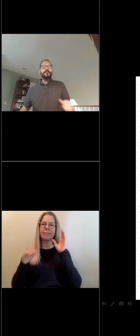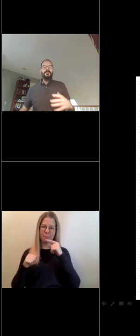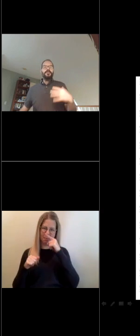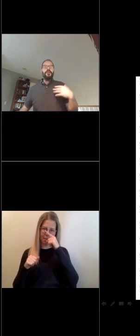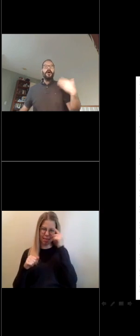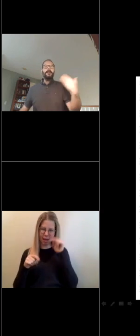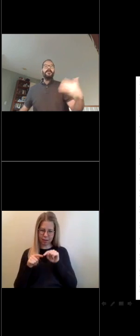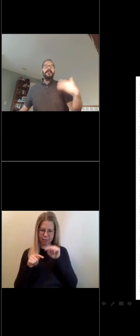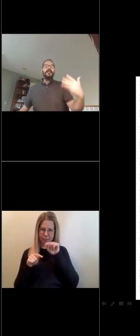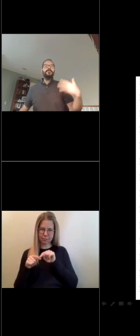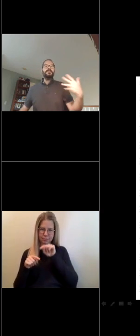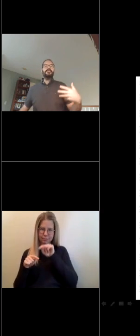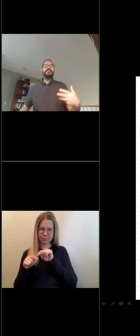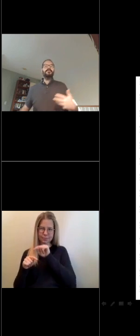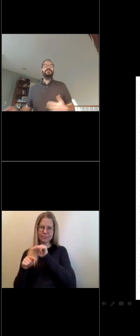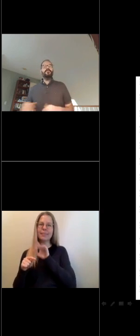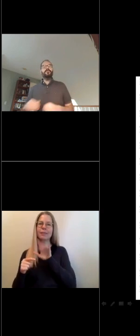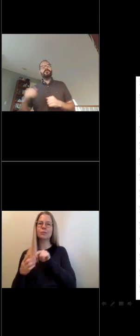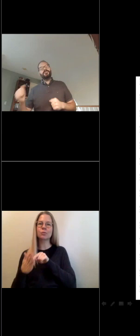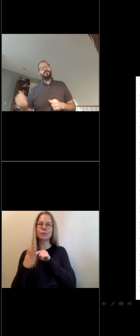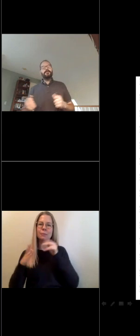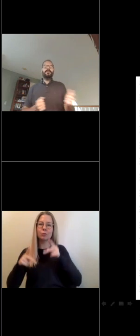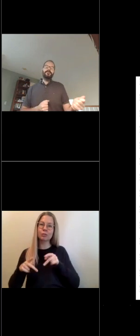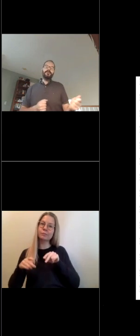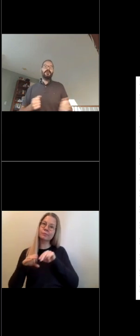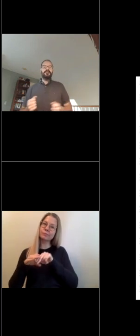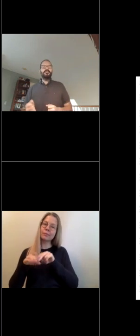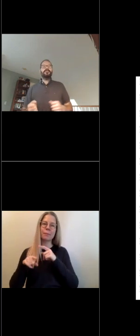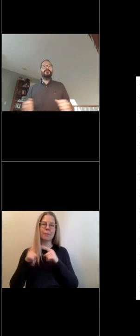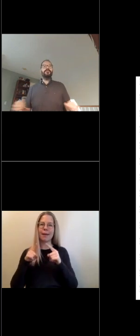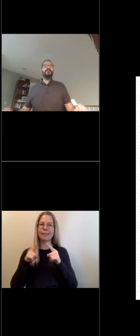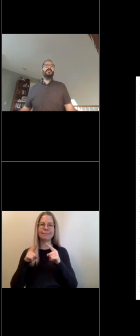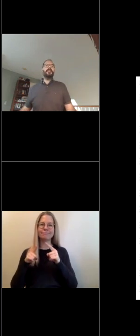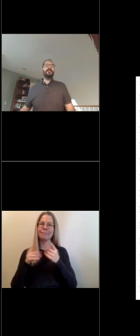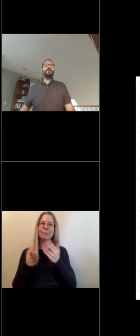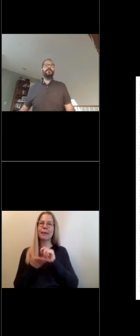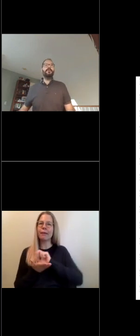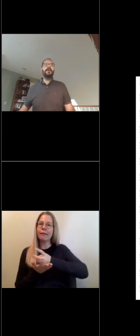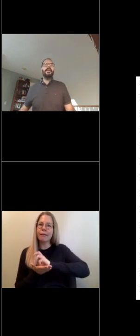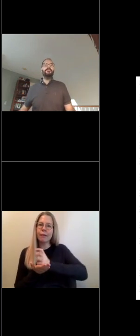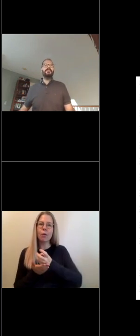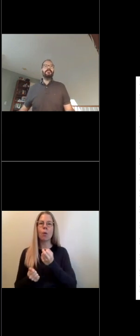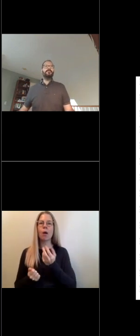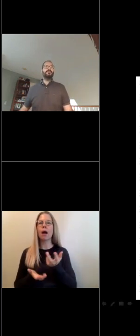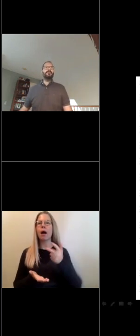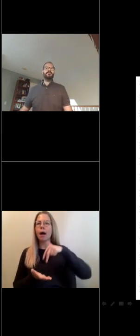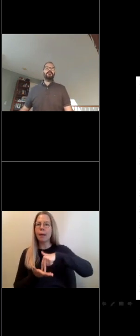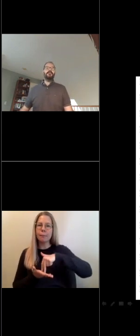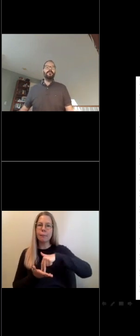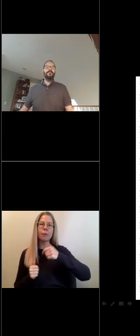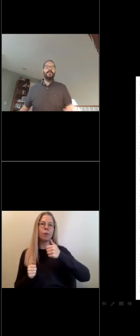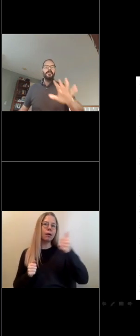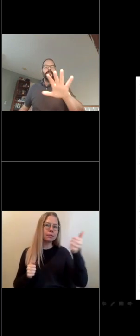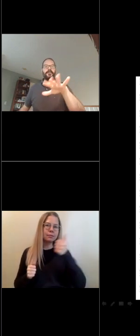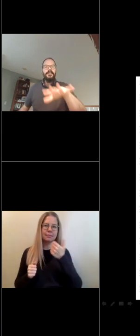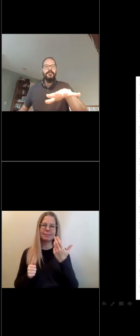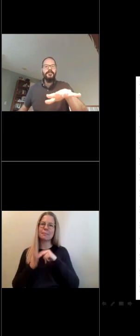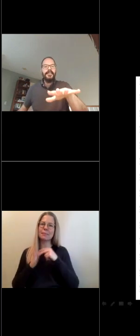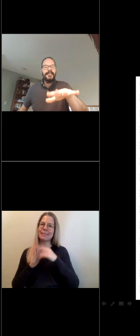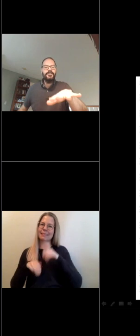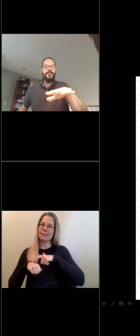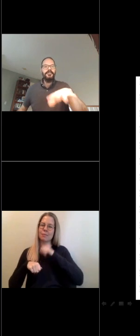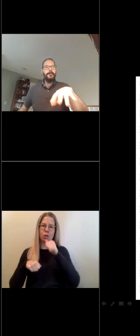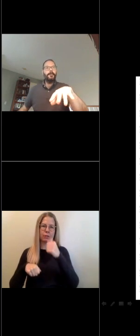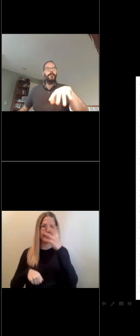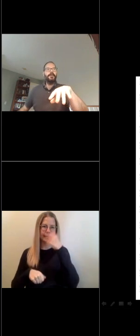the person not being able to sleep. So they're disrupted, they're tossing and turning or getting up. They're unable to sleep during this time. Now, here's